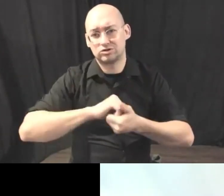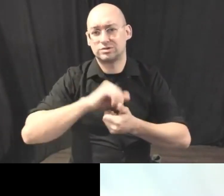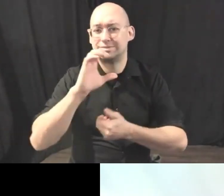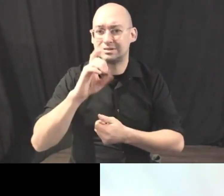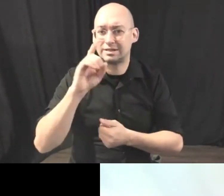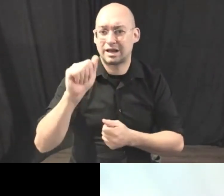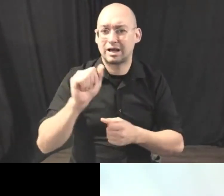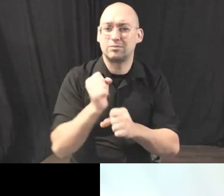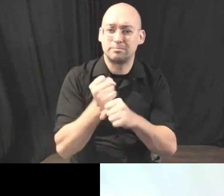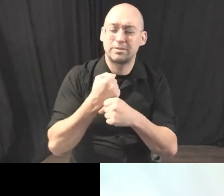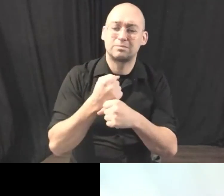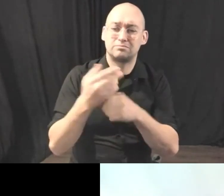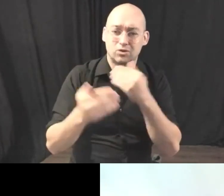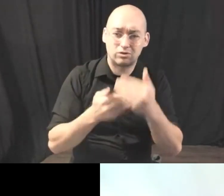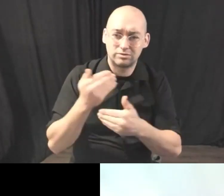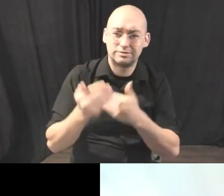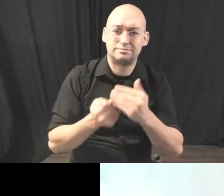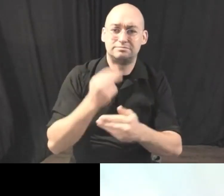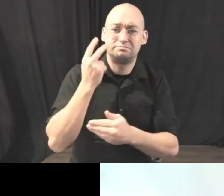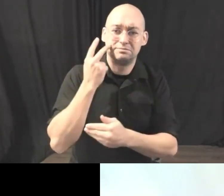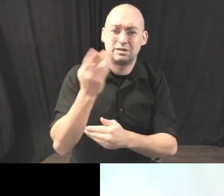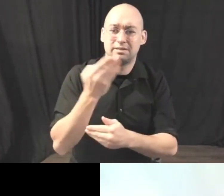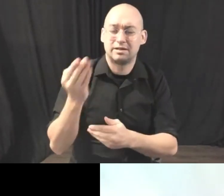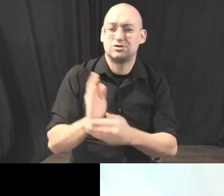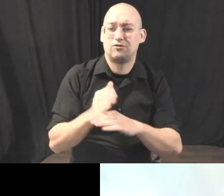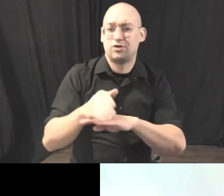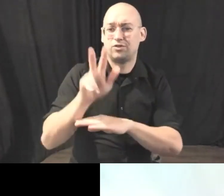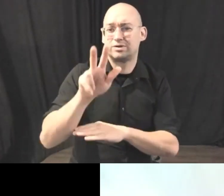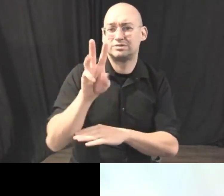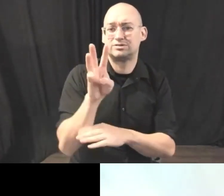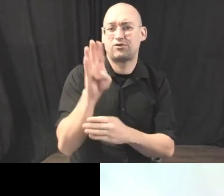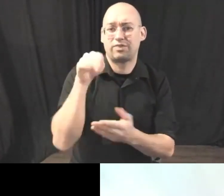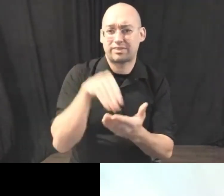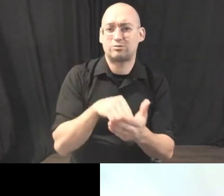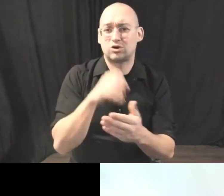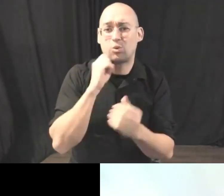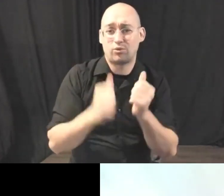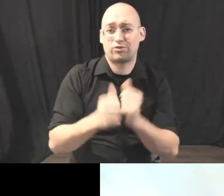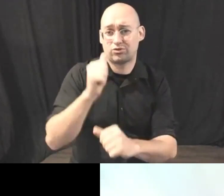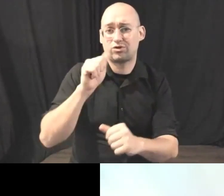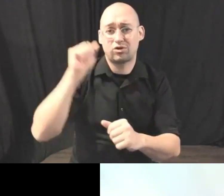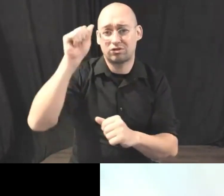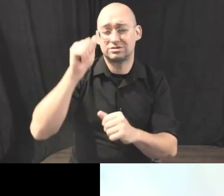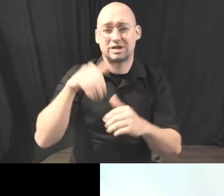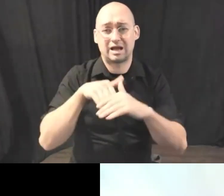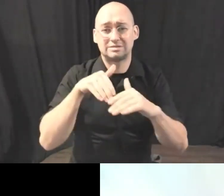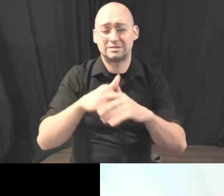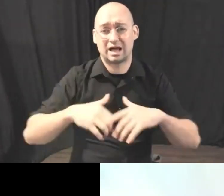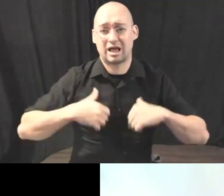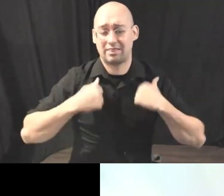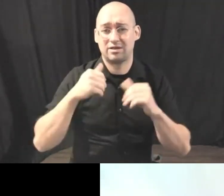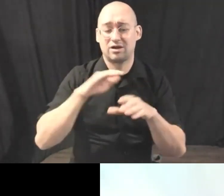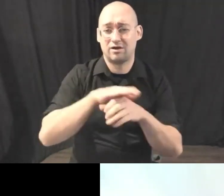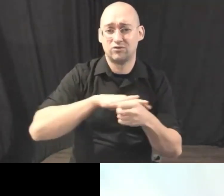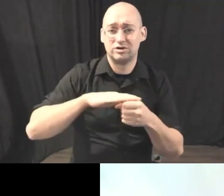some progress. We've seen things like over 364,000 older adults accessing healthcare coverage due to the Medi-Cal